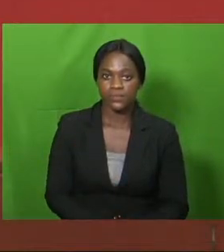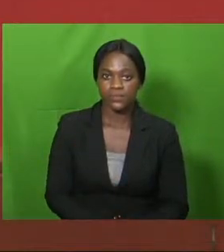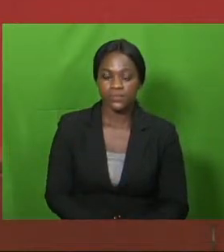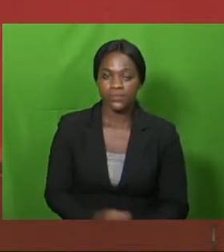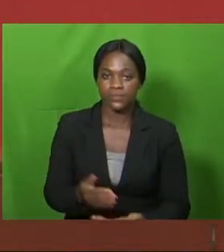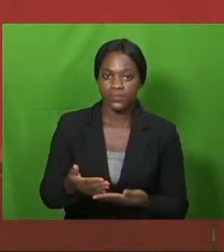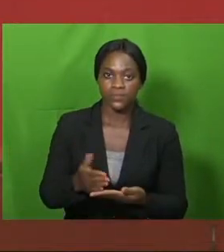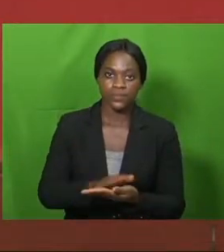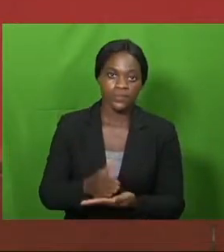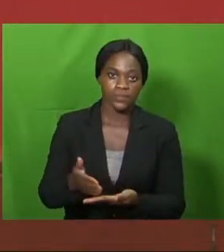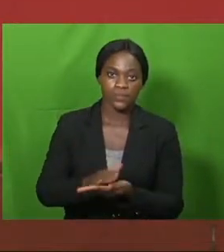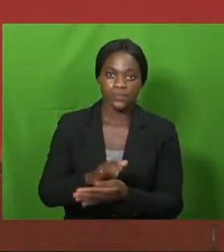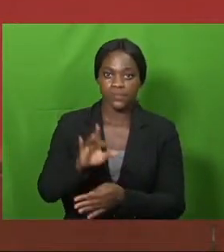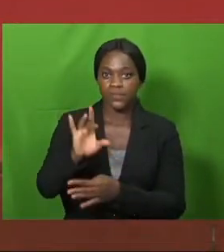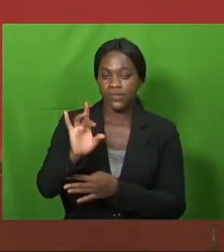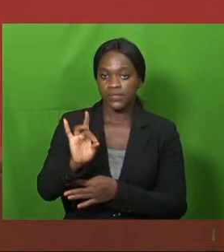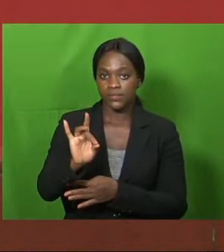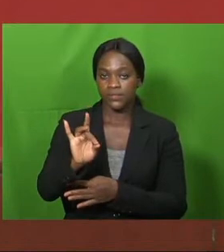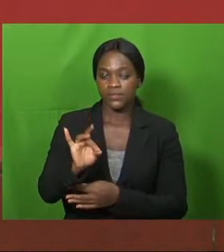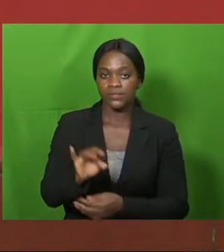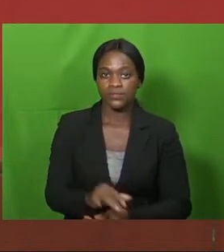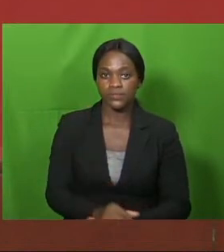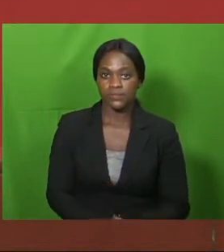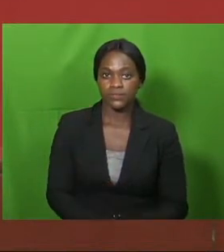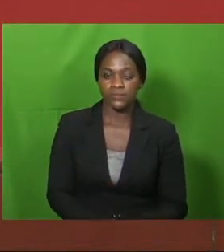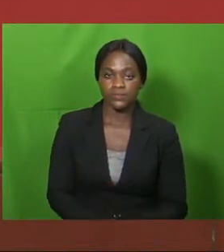Page 8.